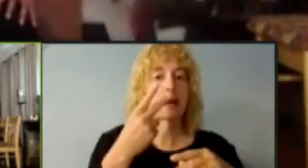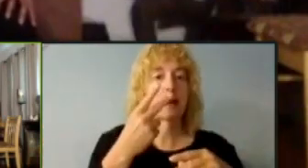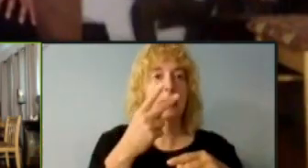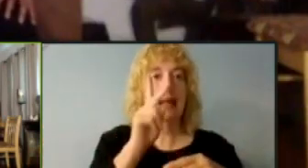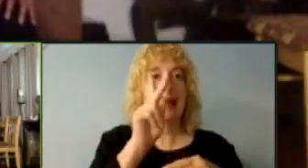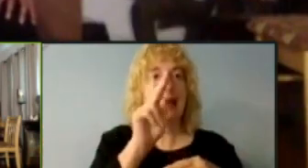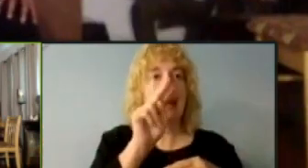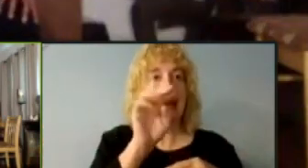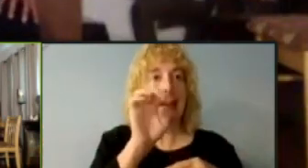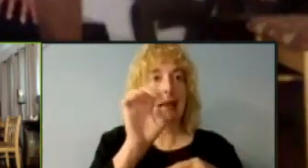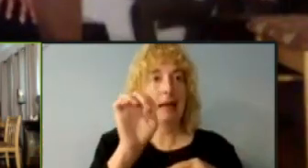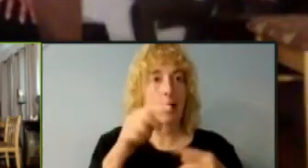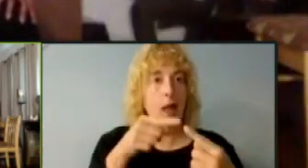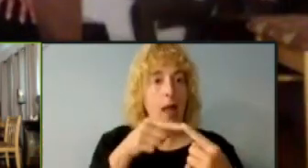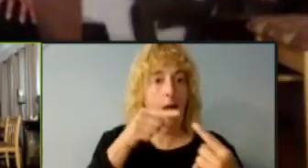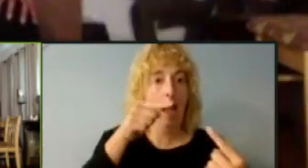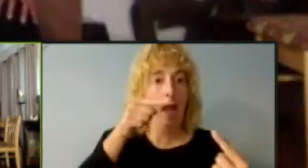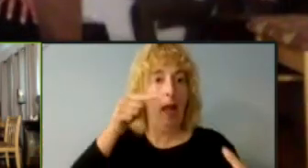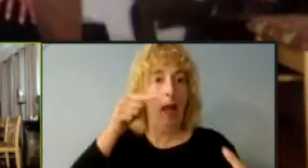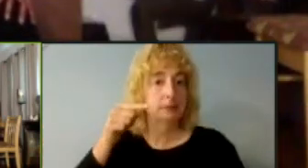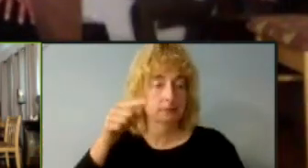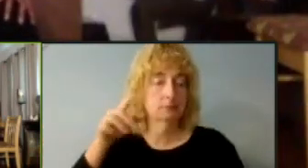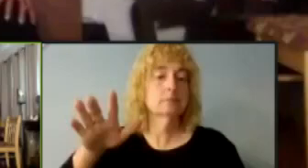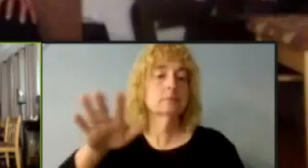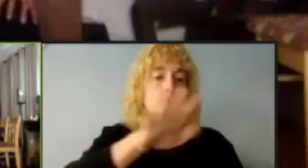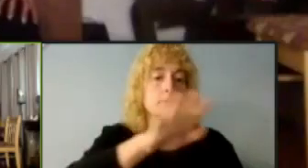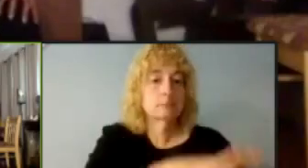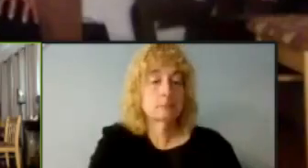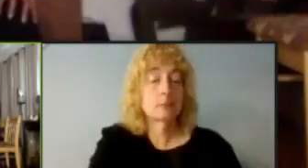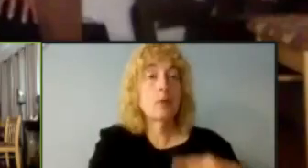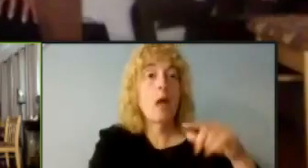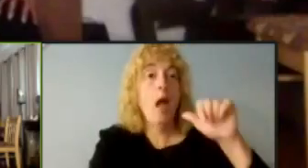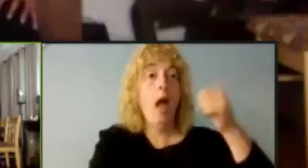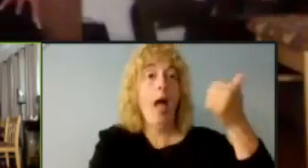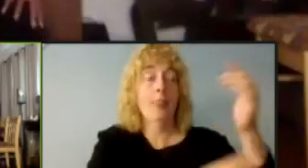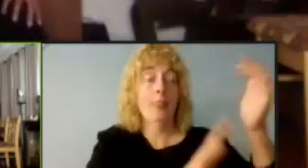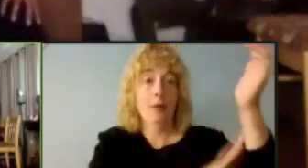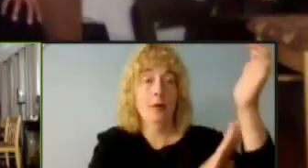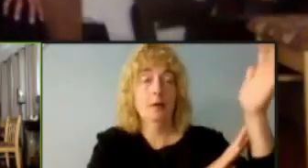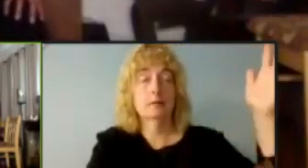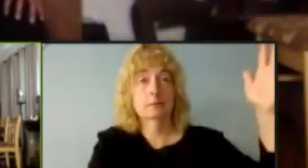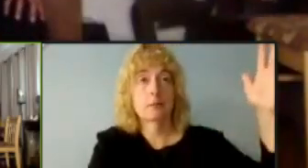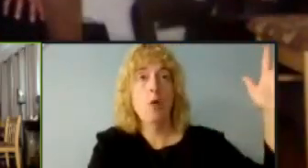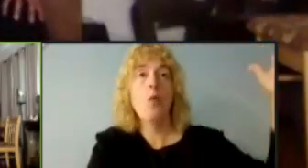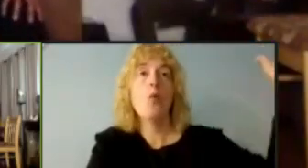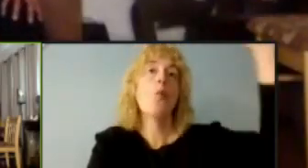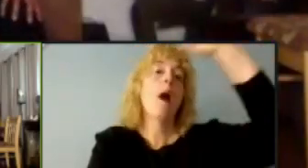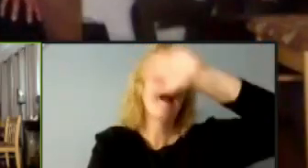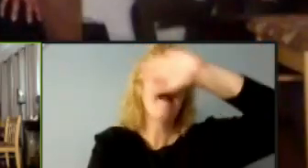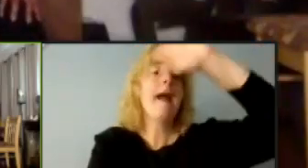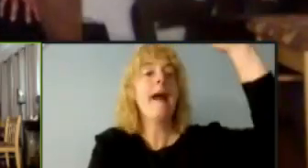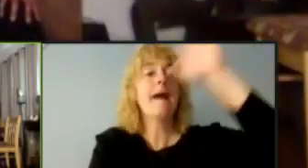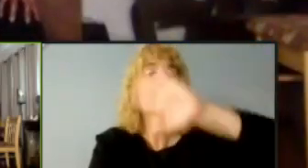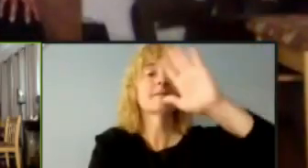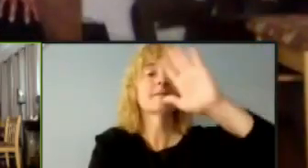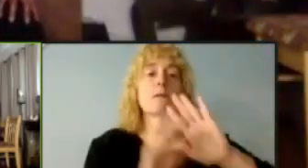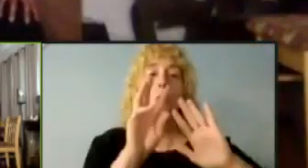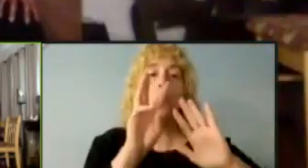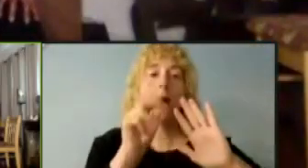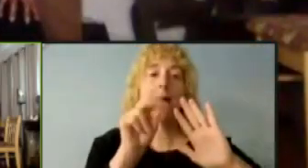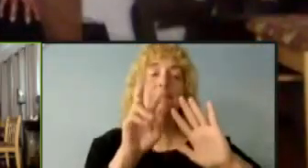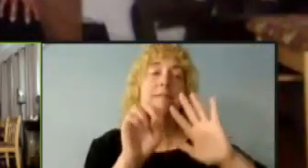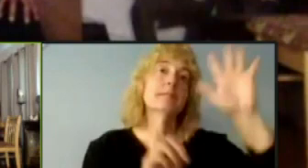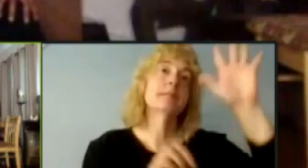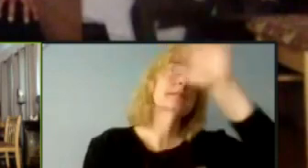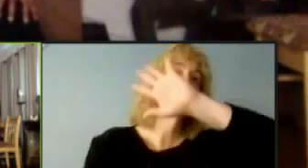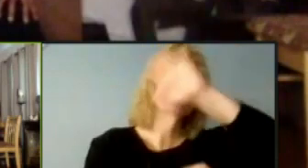we're going to take one arm up, wave to the top of your mountain, and then bring that arm over your